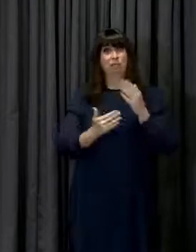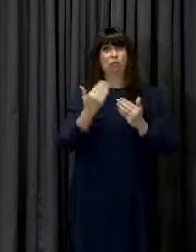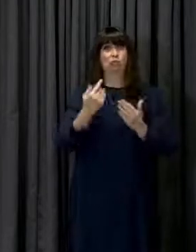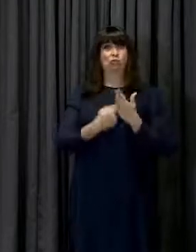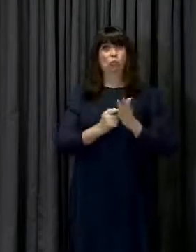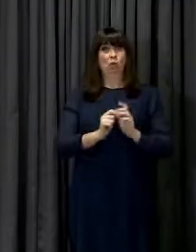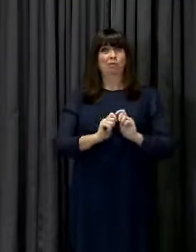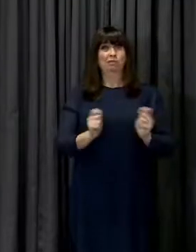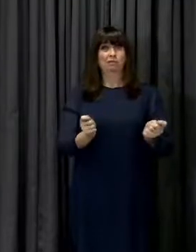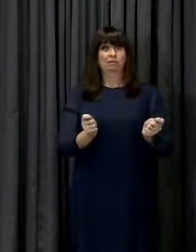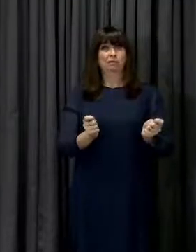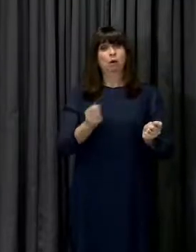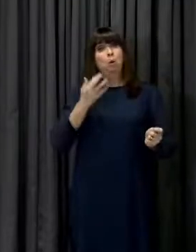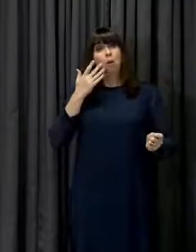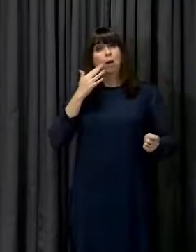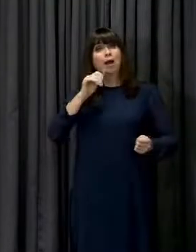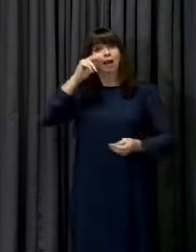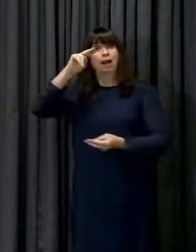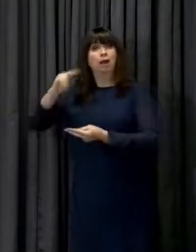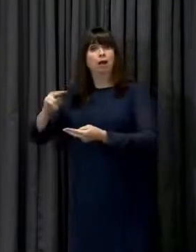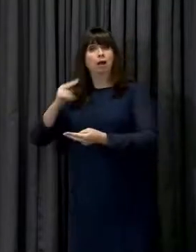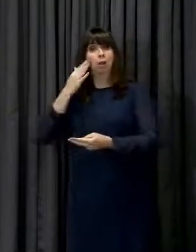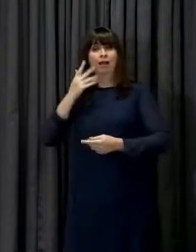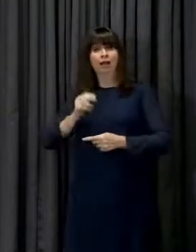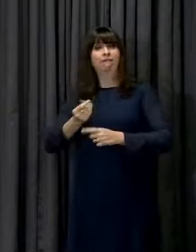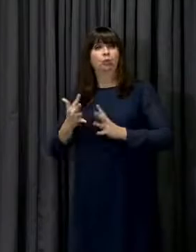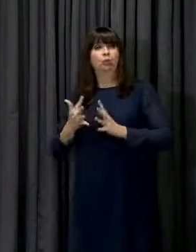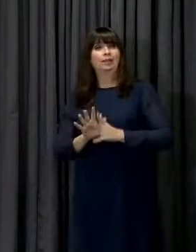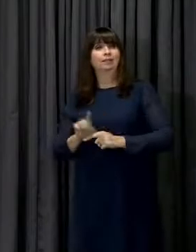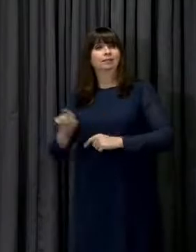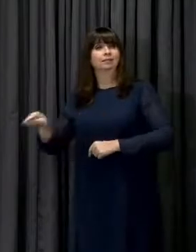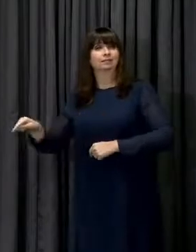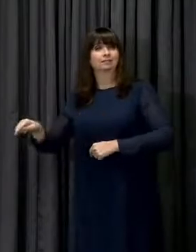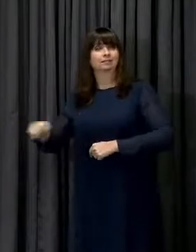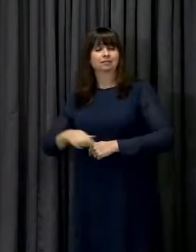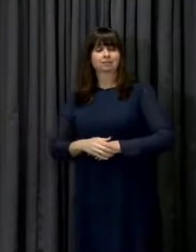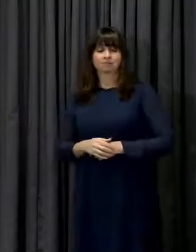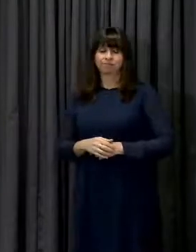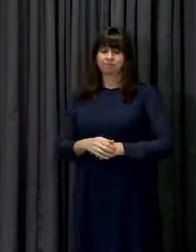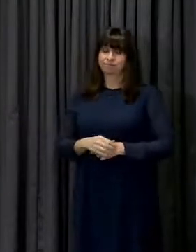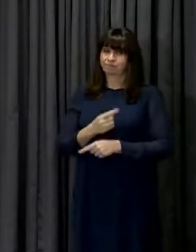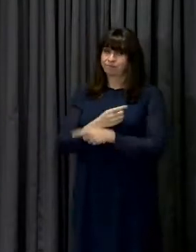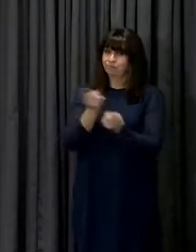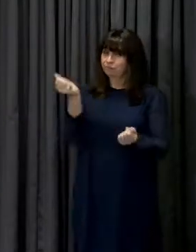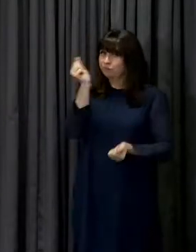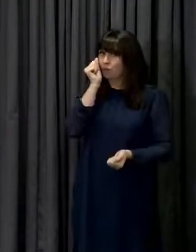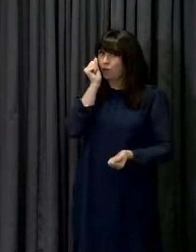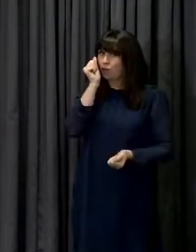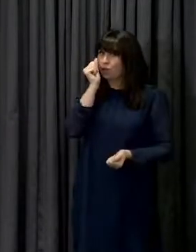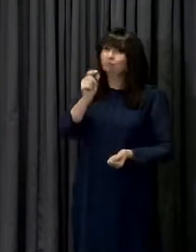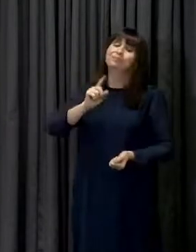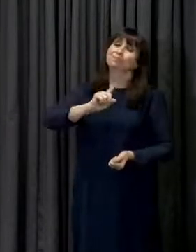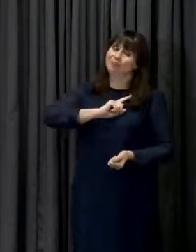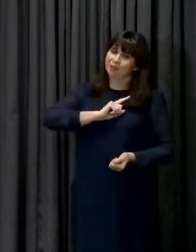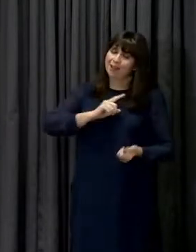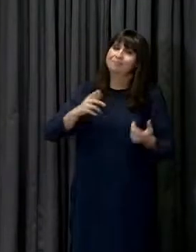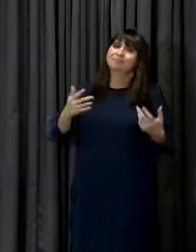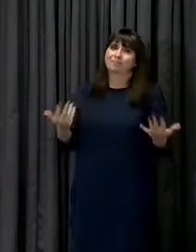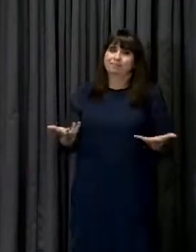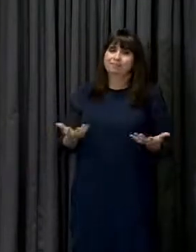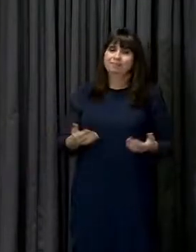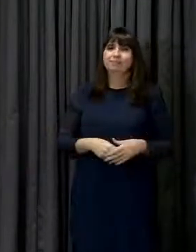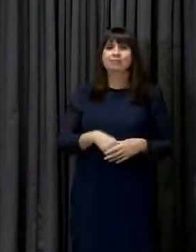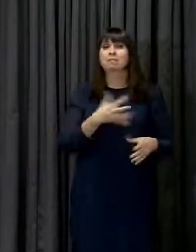feed through into confirmed cases. This, as you will know by now, is because of the time it takes for people to